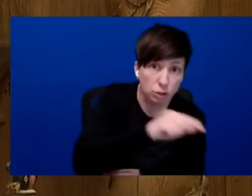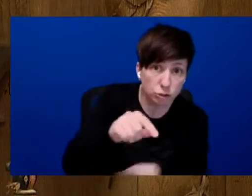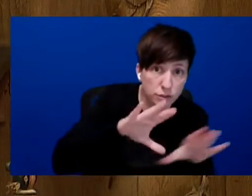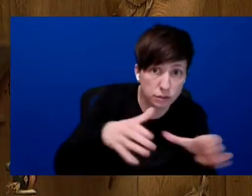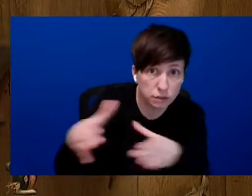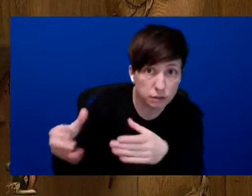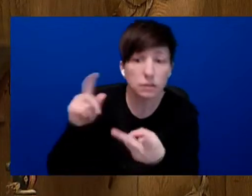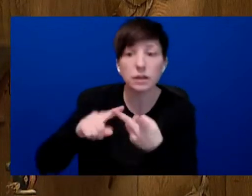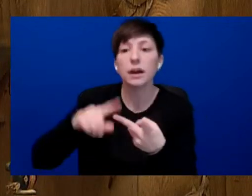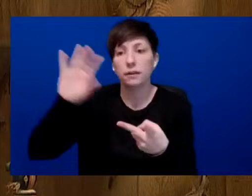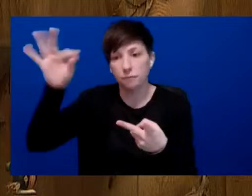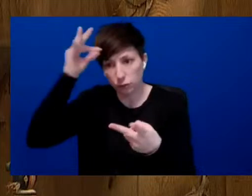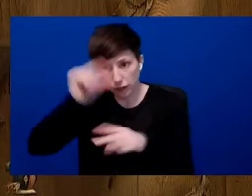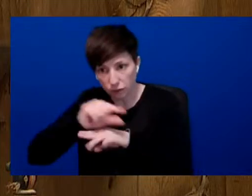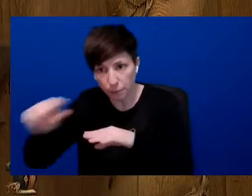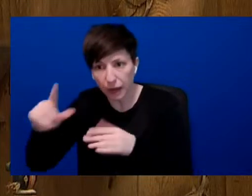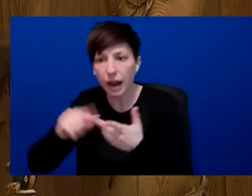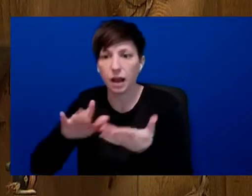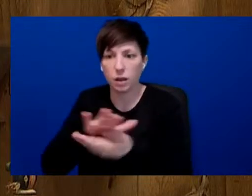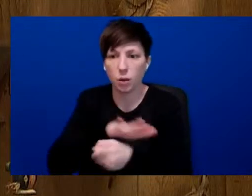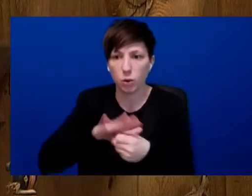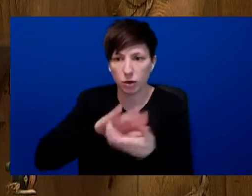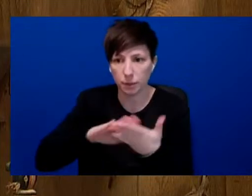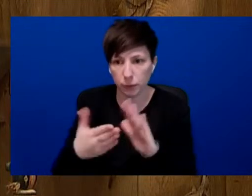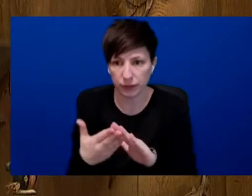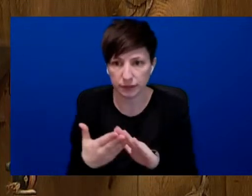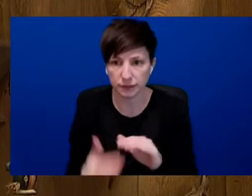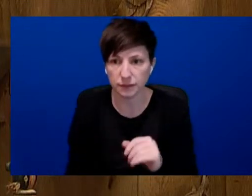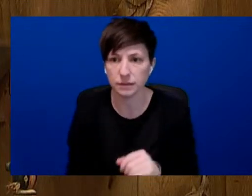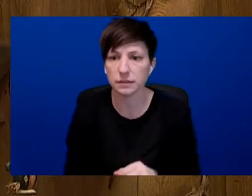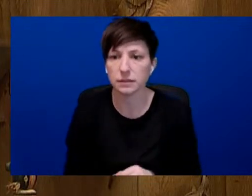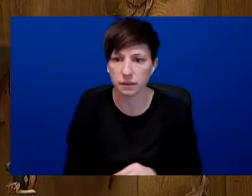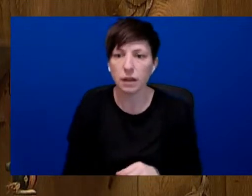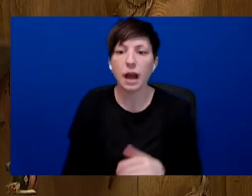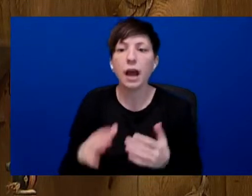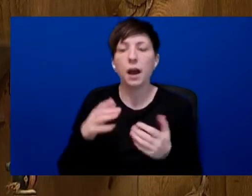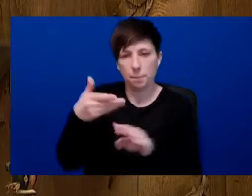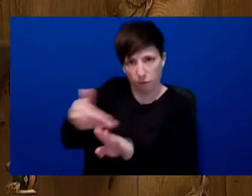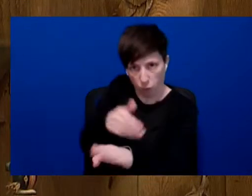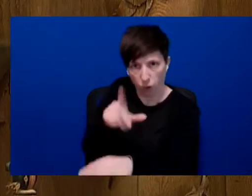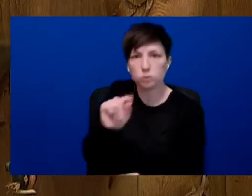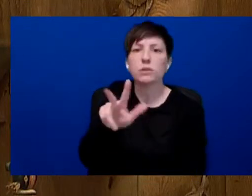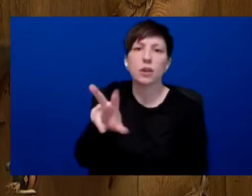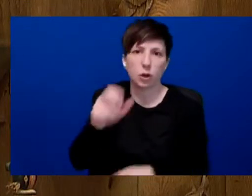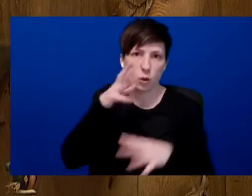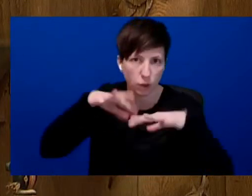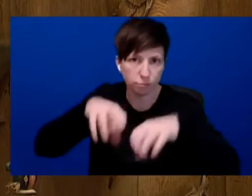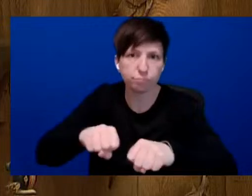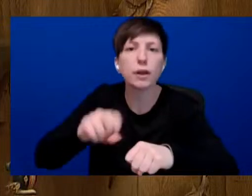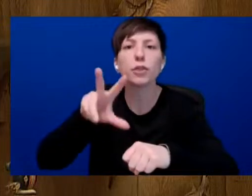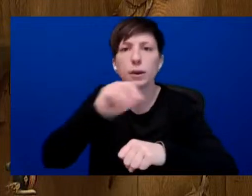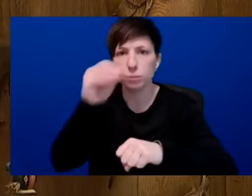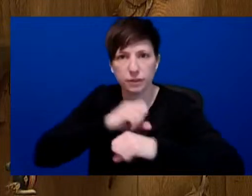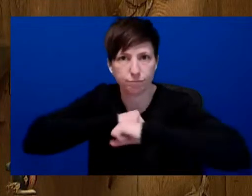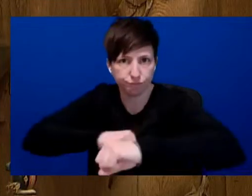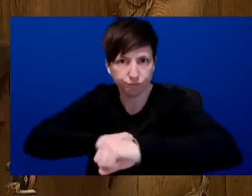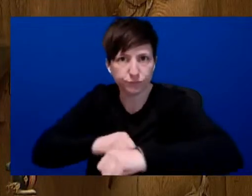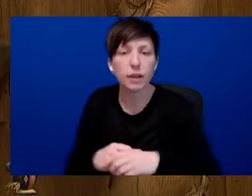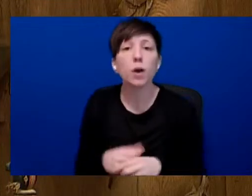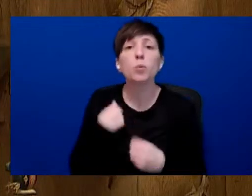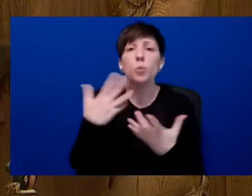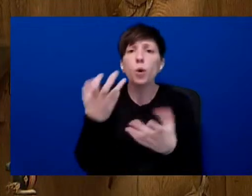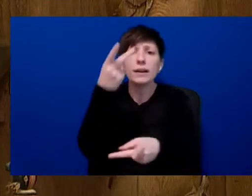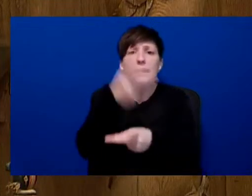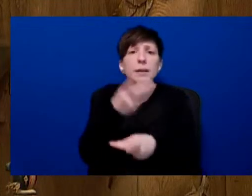us conserve both the natural beauty around us, which is also a critical source of fresh food, clean drinking water, and our best line